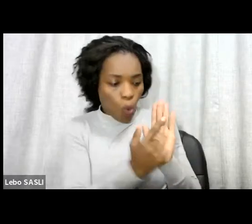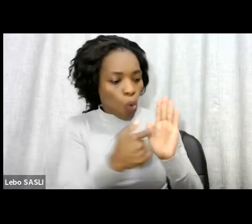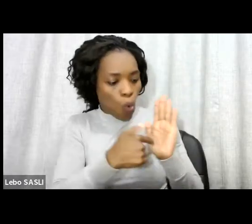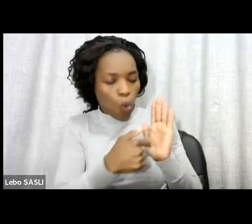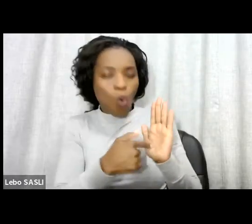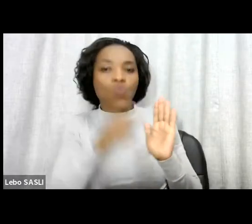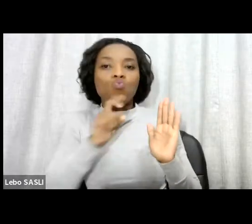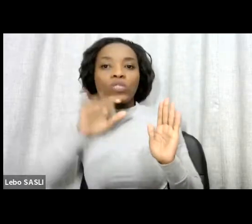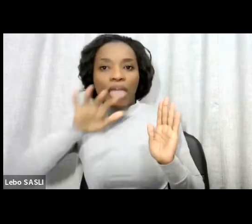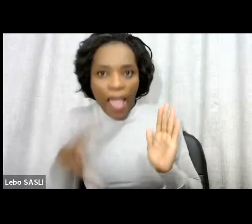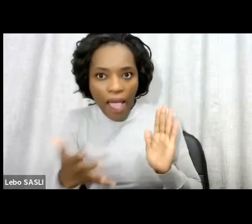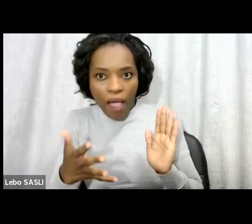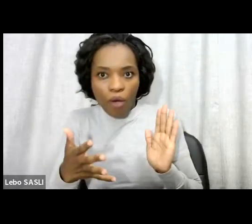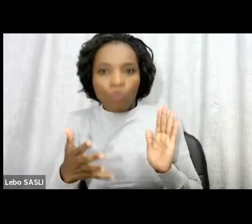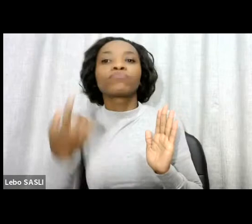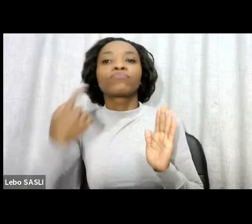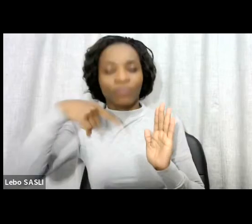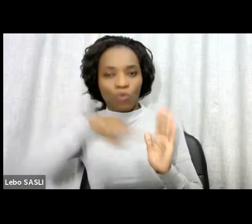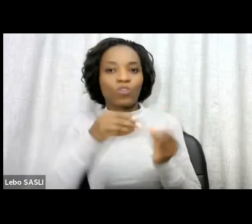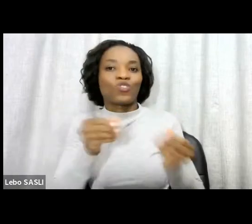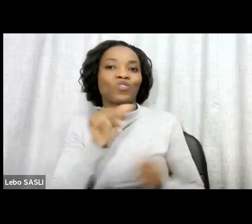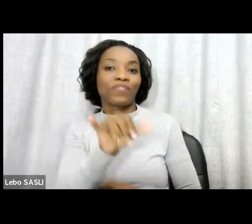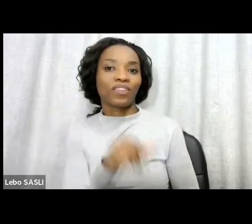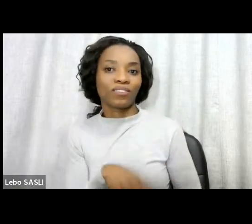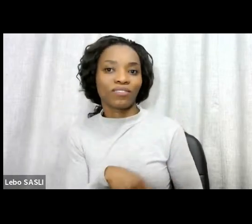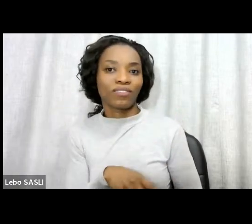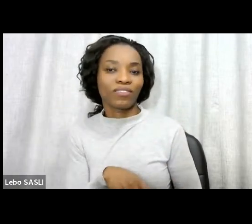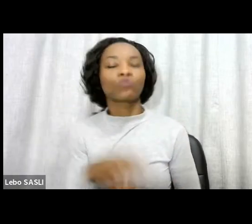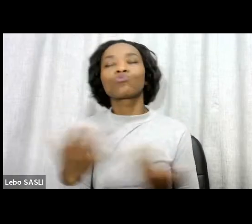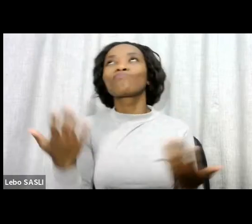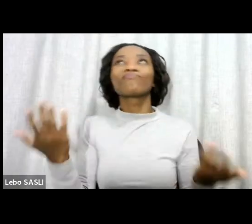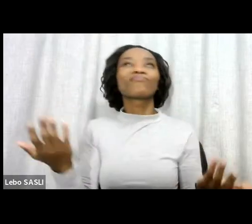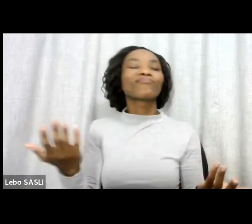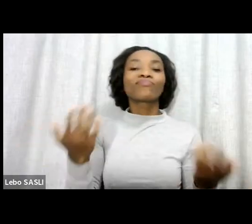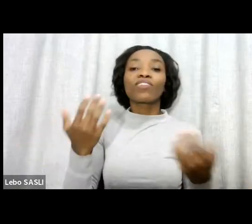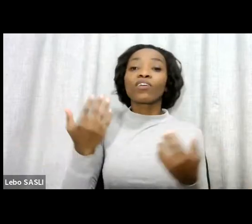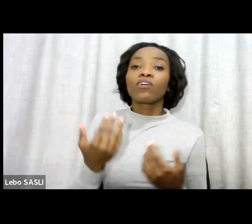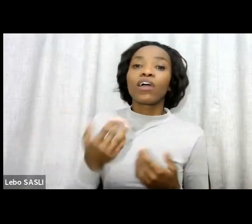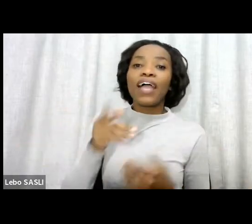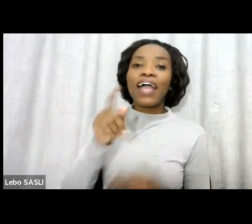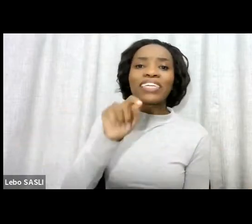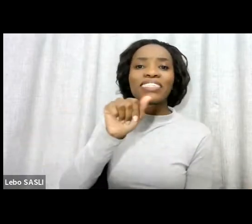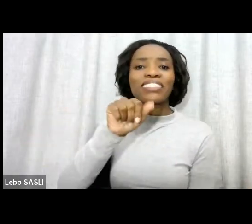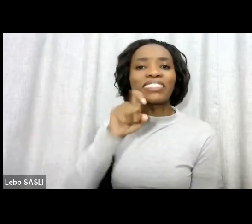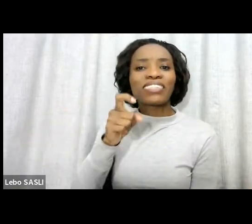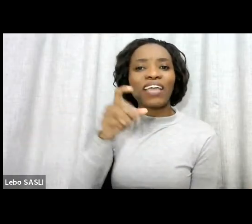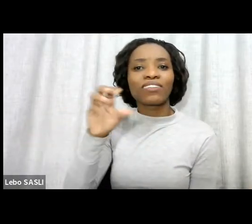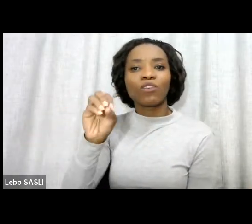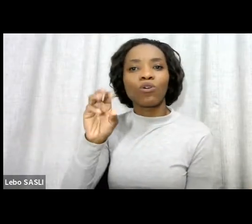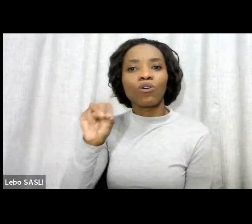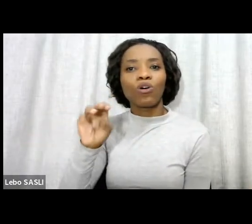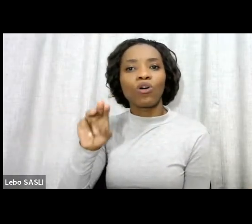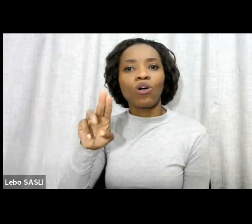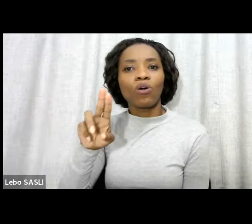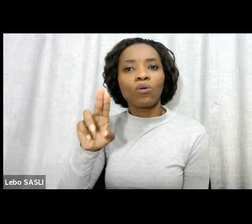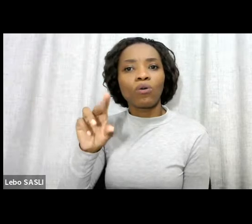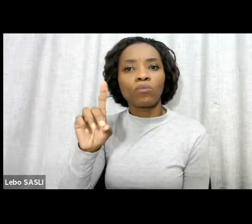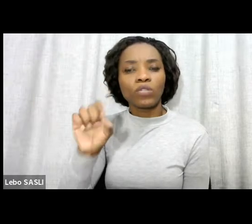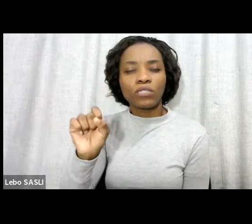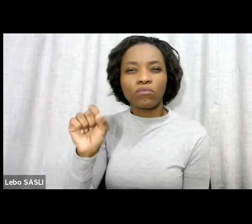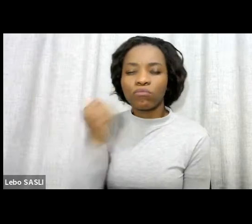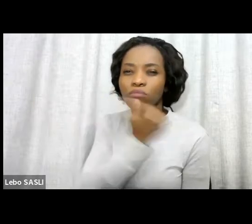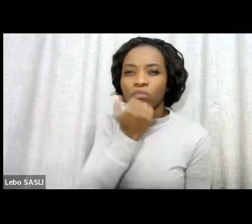Now, what are the examples of complaints that the tax ombudsman can deal with? For an example, if we refer to a service.